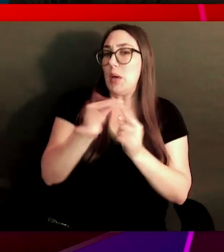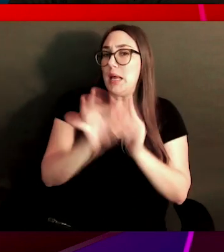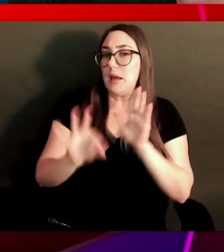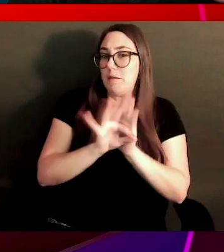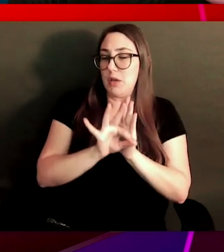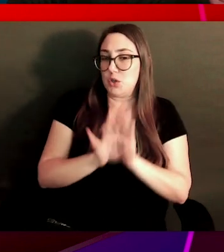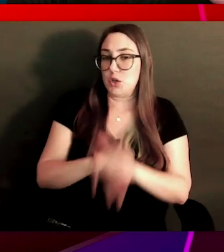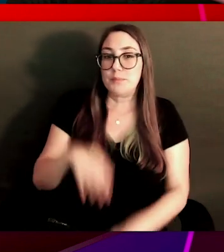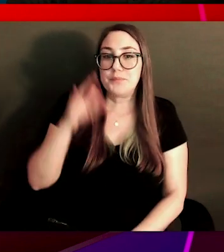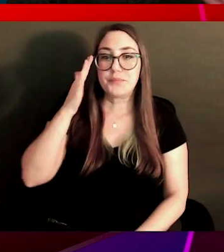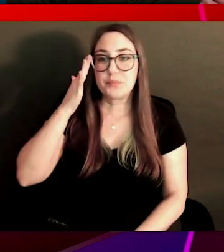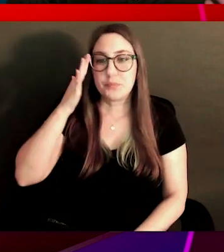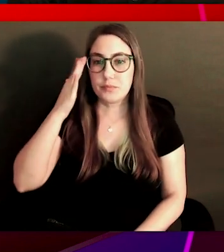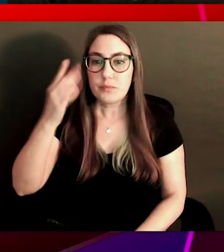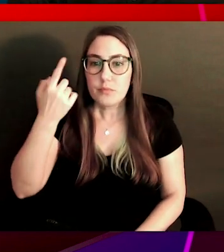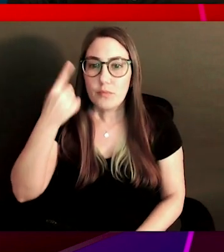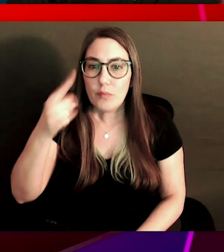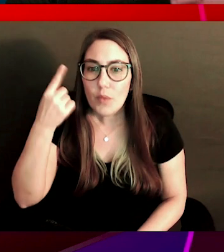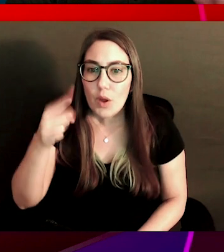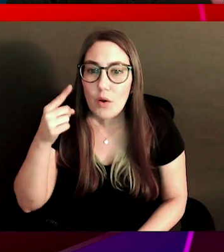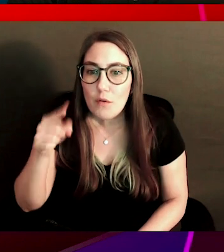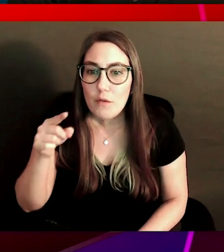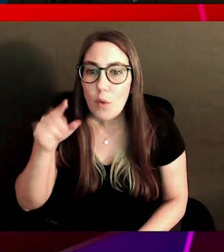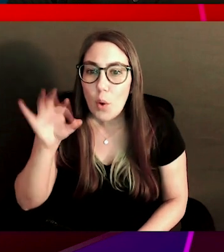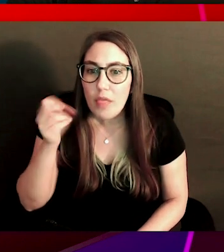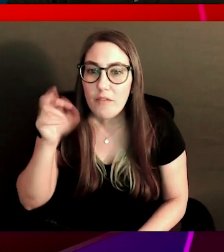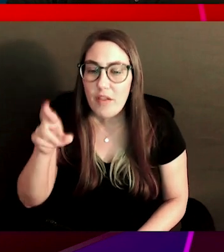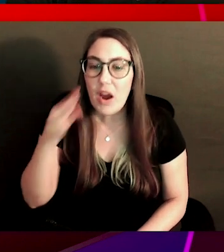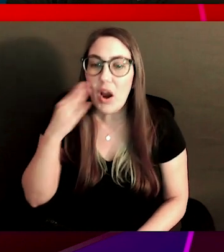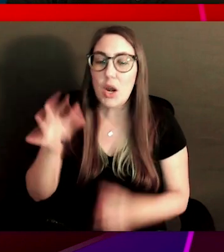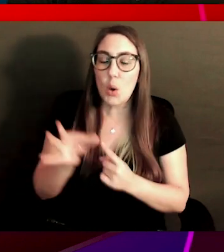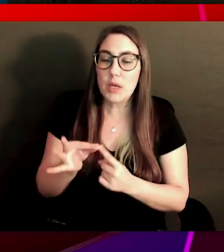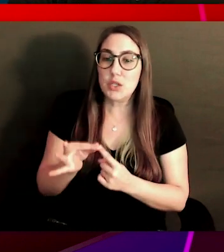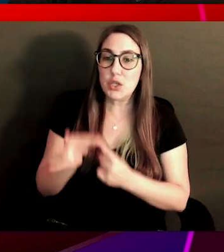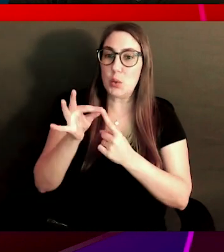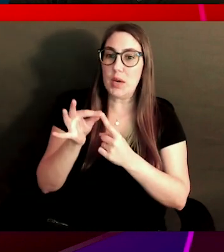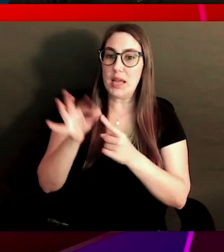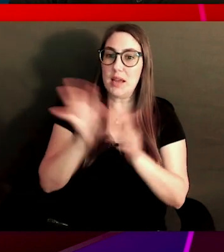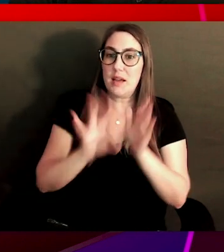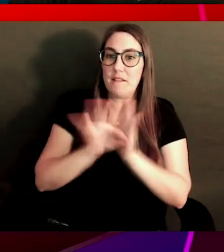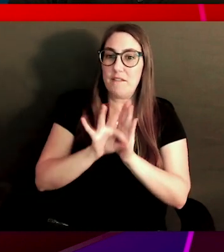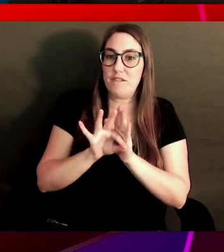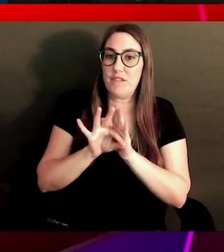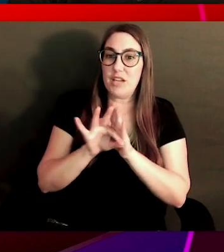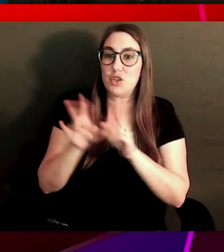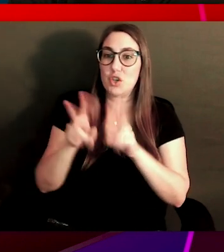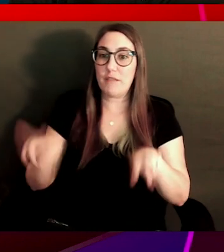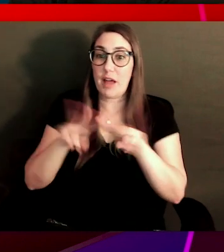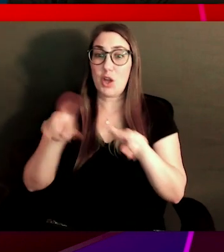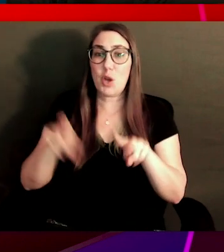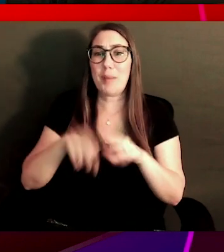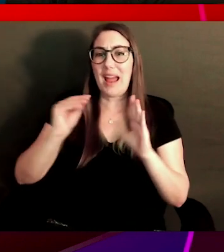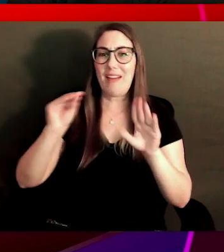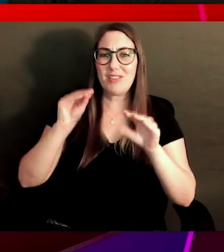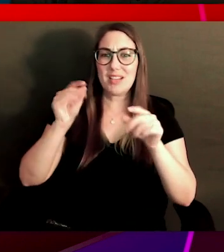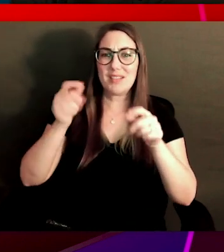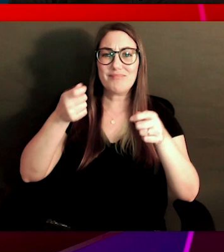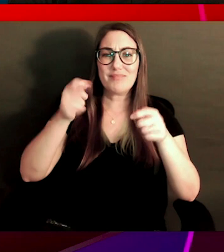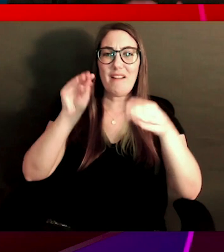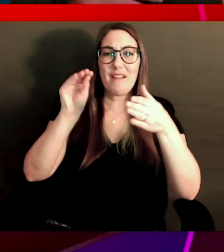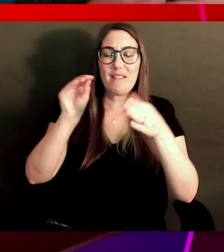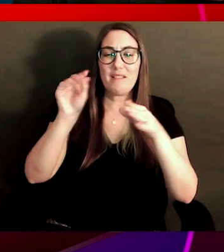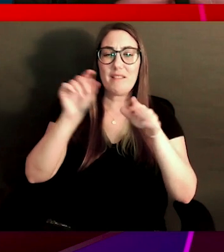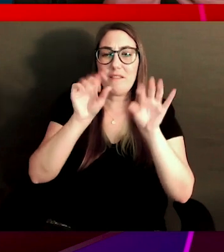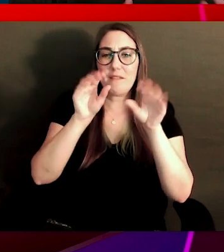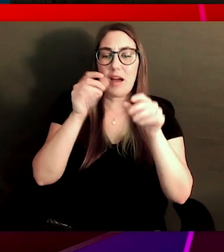fare, which I know is a pretty important feature value, so I don't want to drop this column, but I do need to fill in some missing values. So I'm going to use replace with